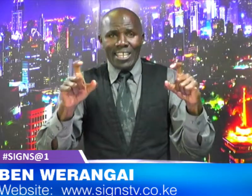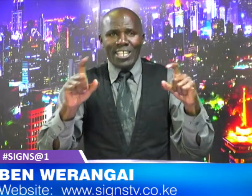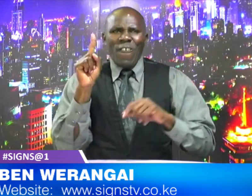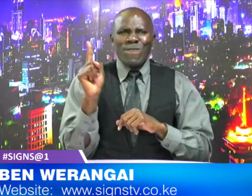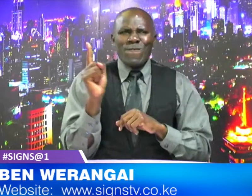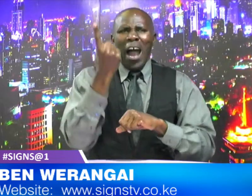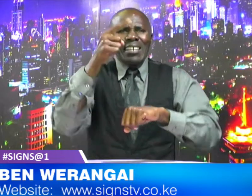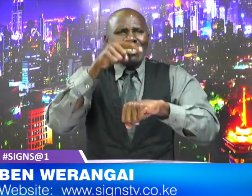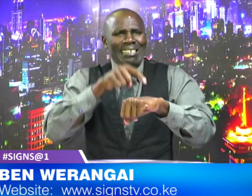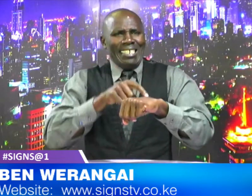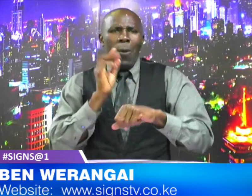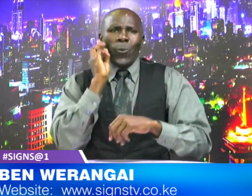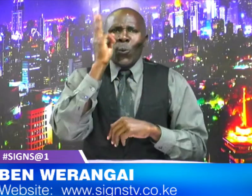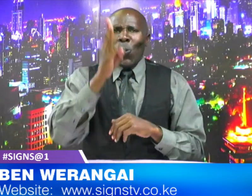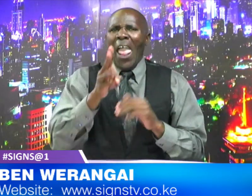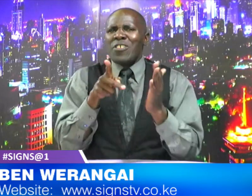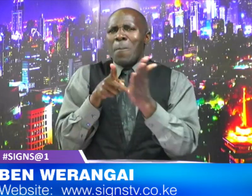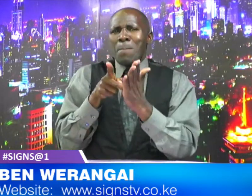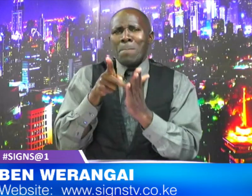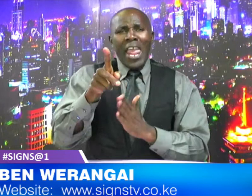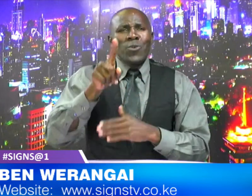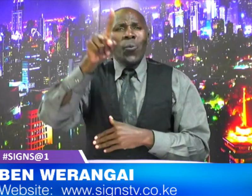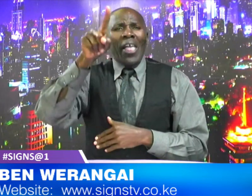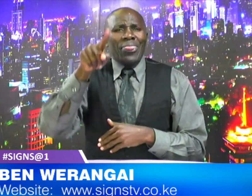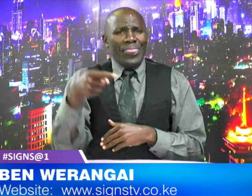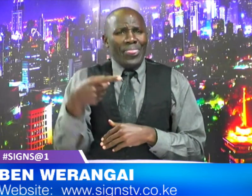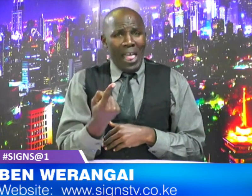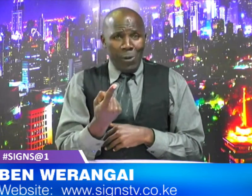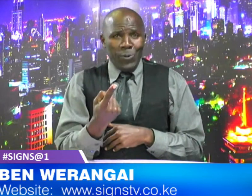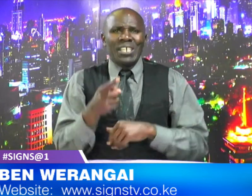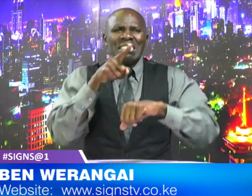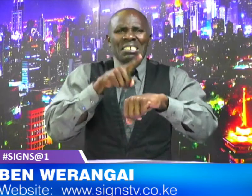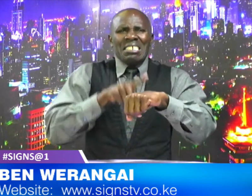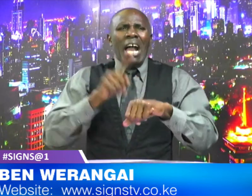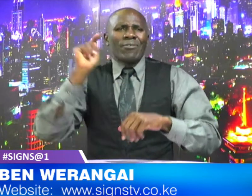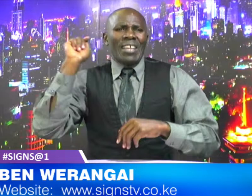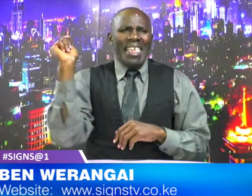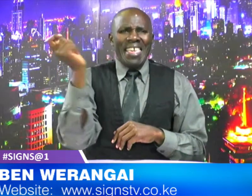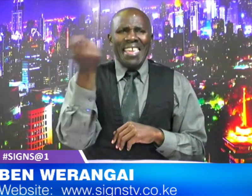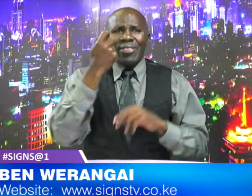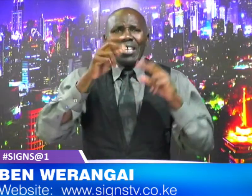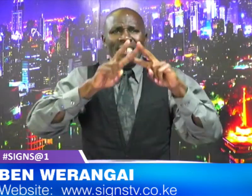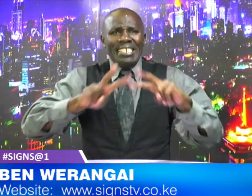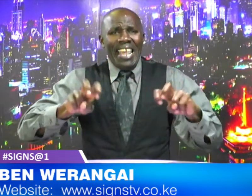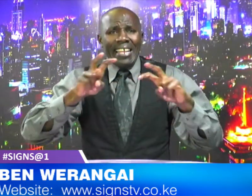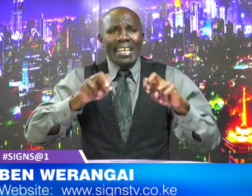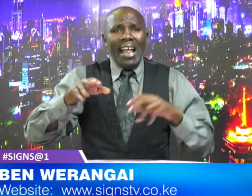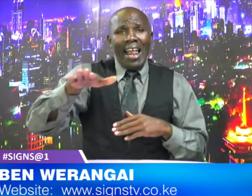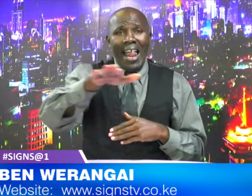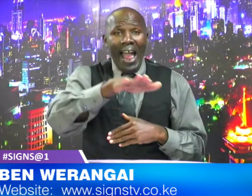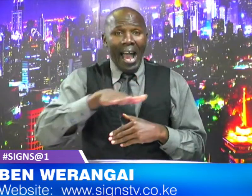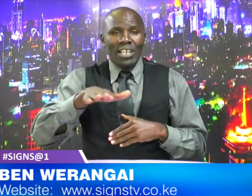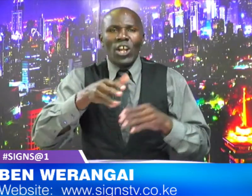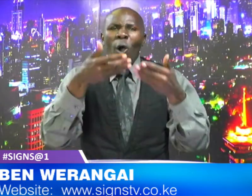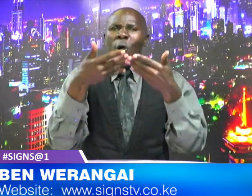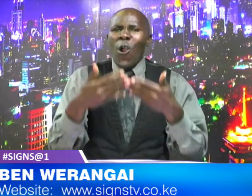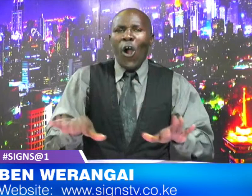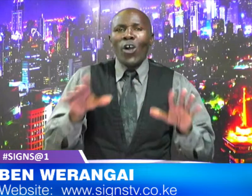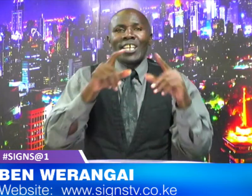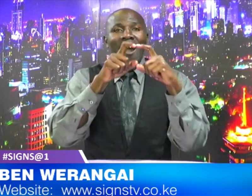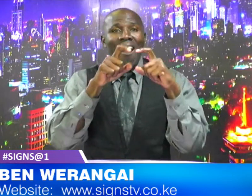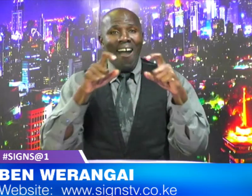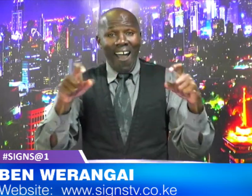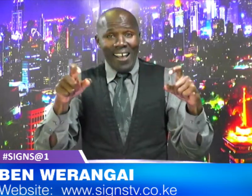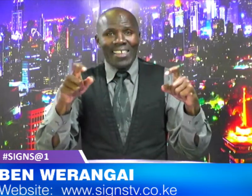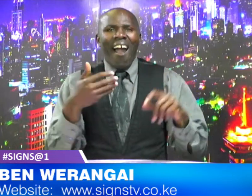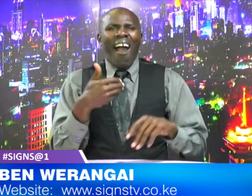Those applying for identity cards for the first time will pay 1,000 shillings, while